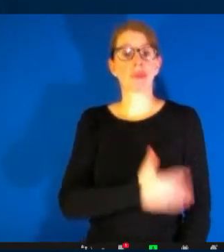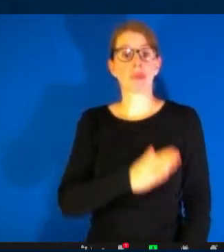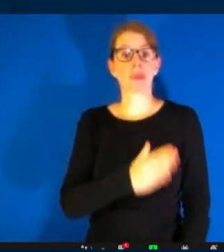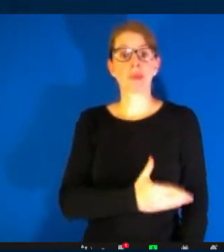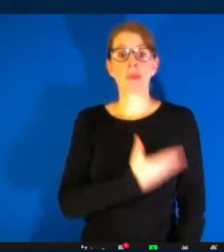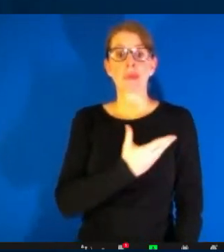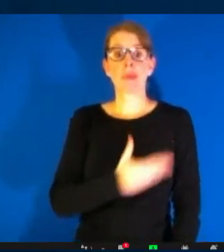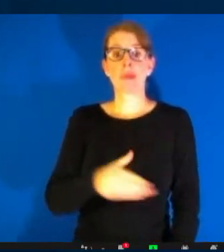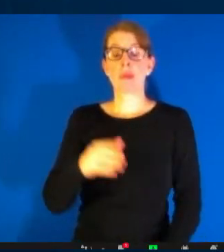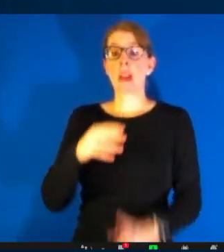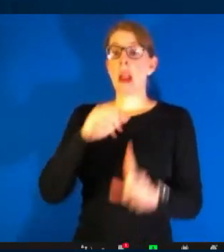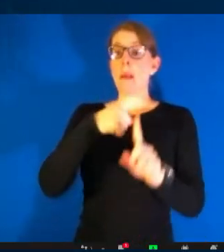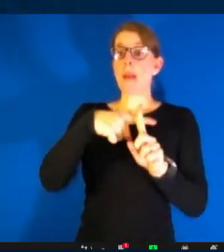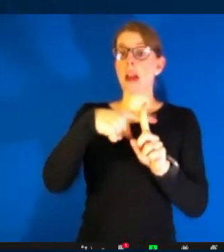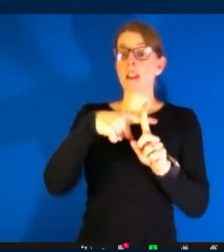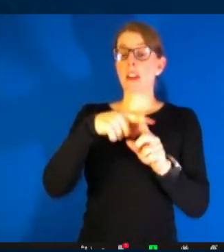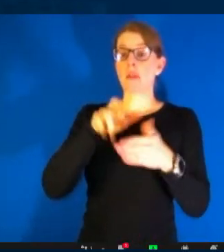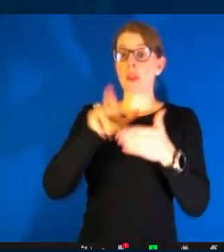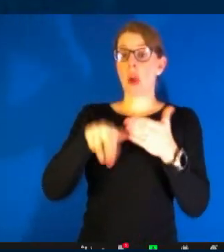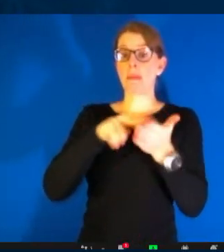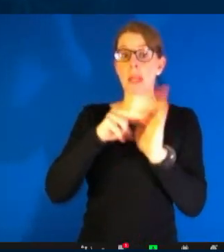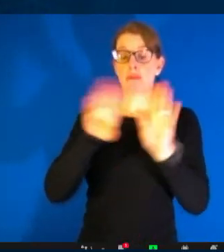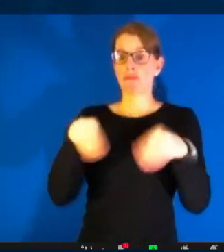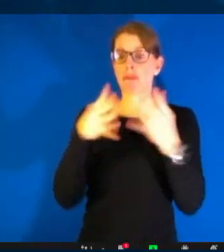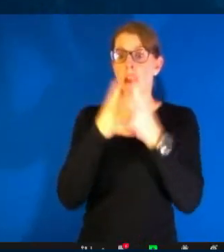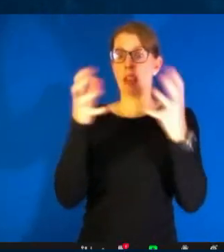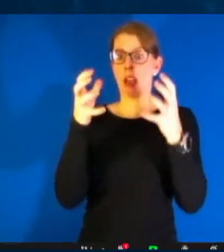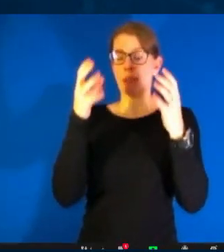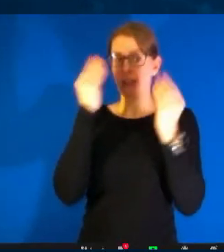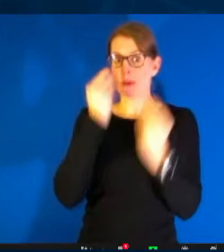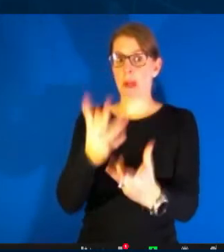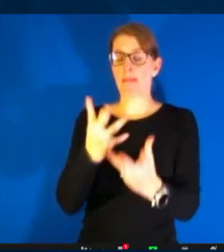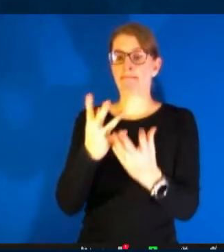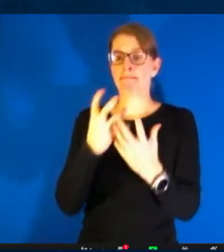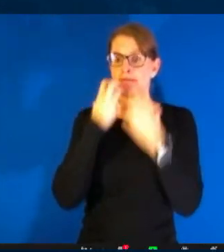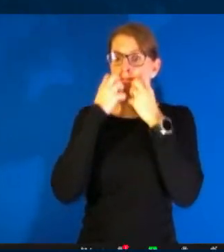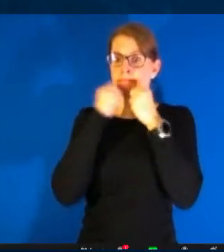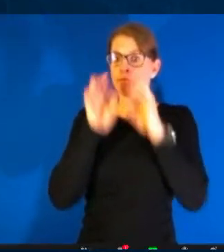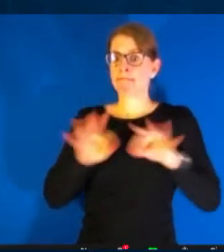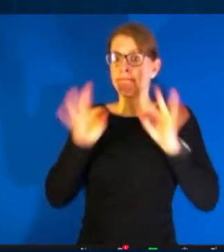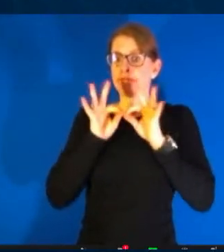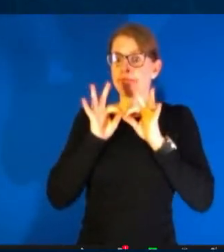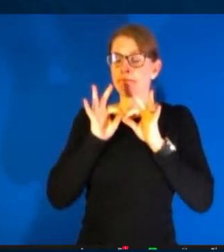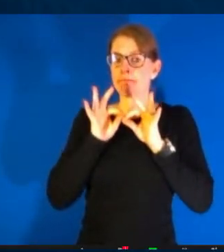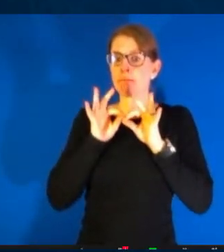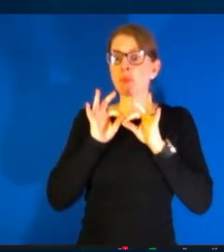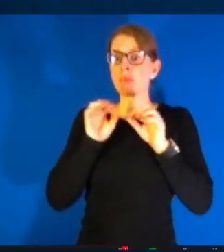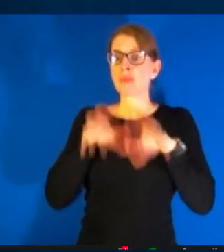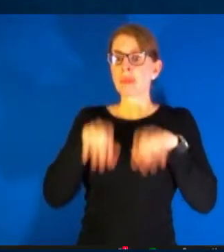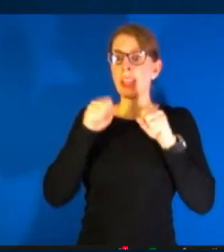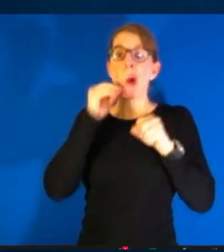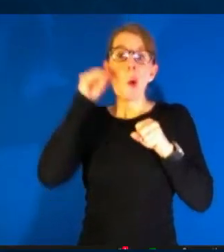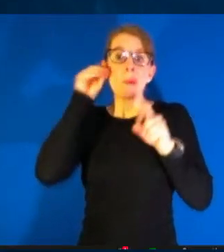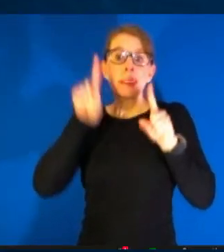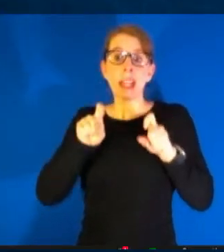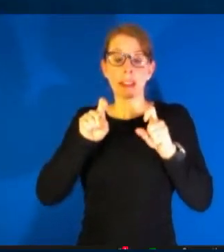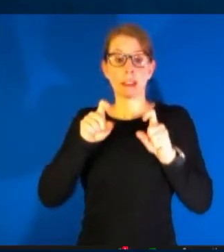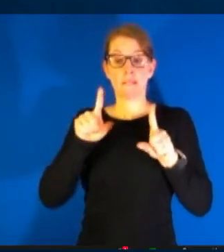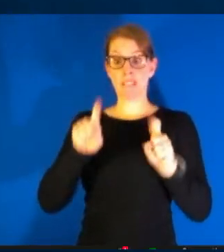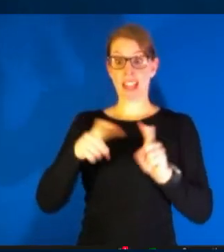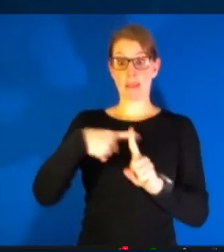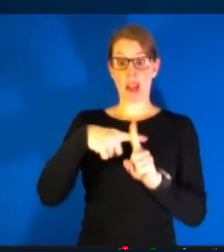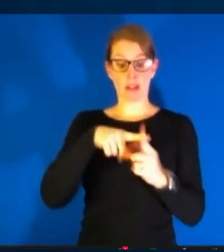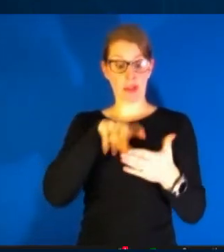A positive result gives you a lot of information, and so there's value in taking it and getting a quick positive, especially if you're